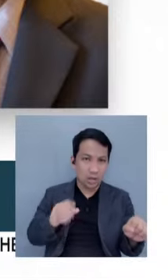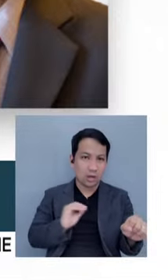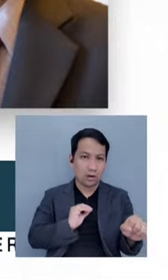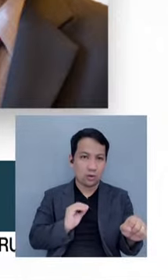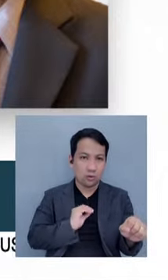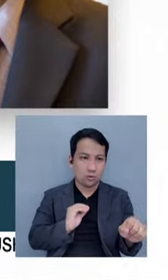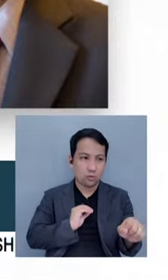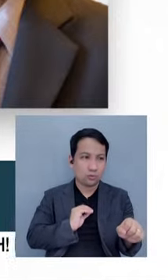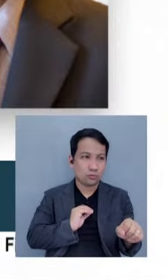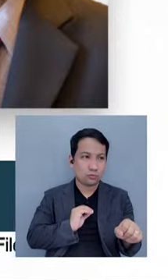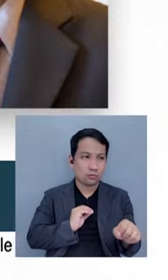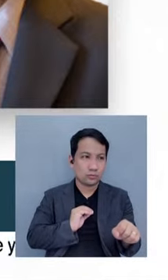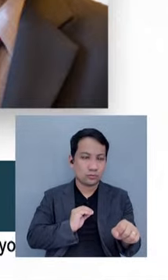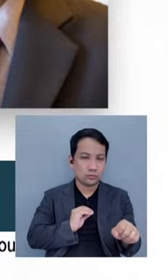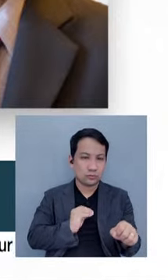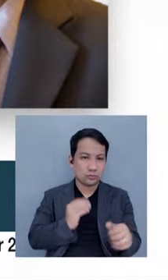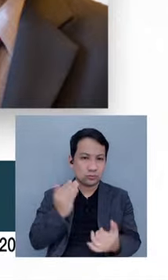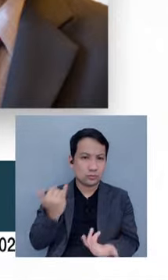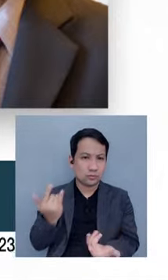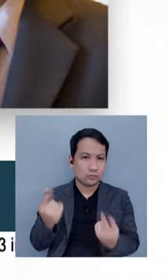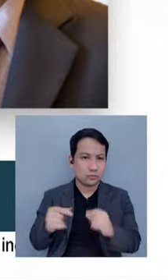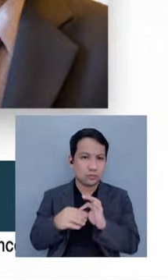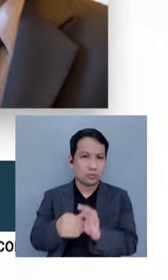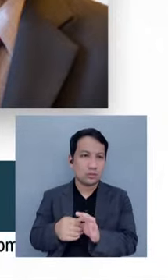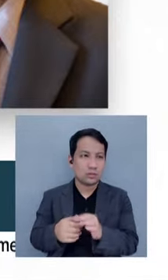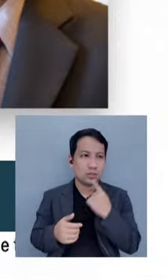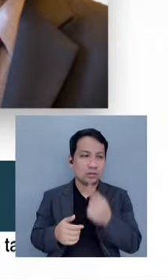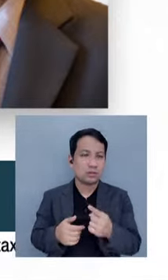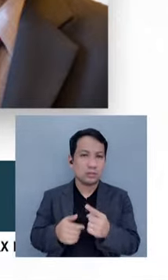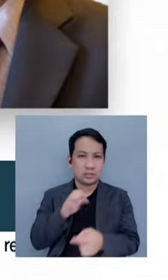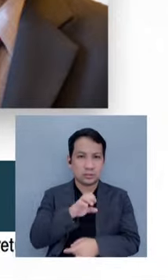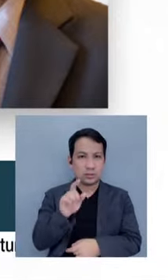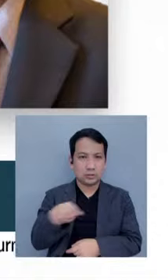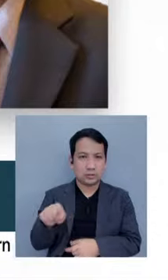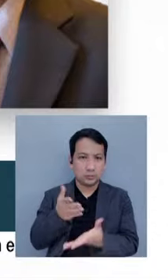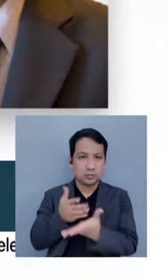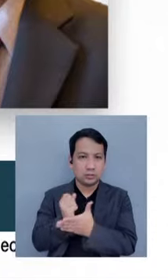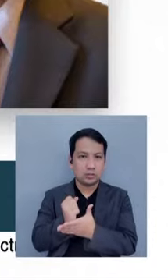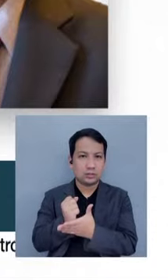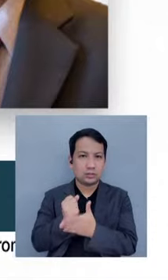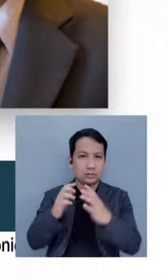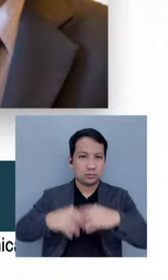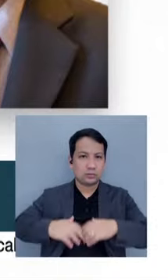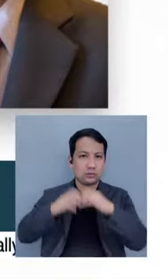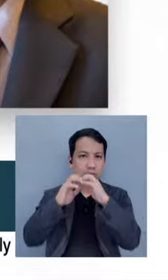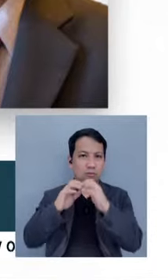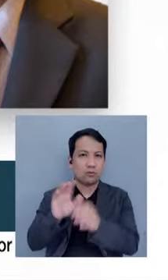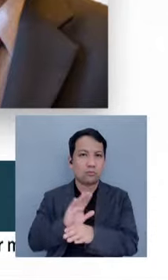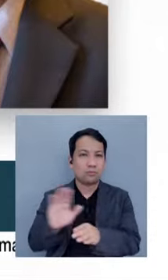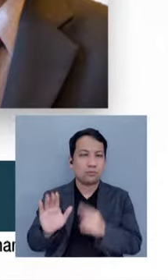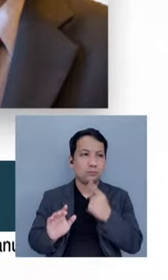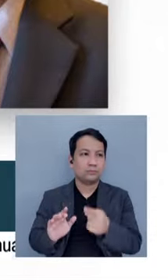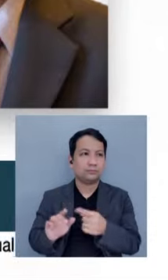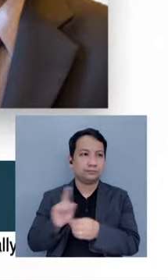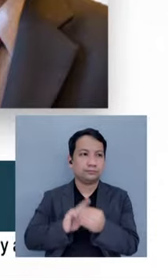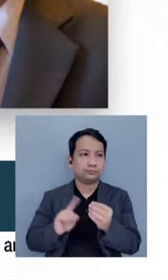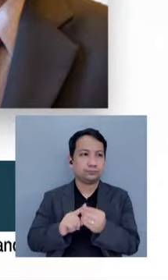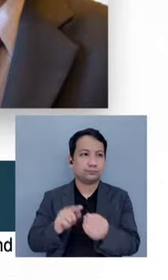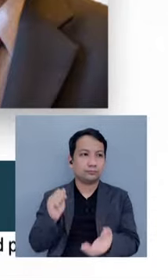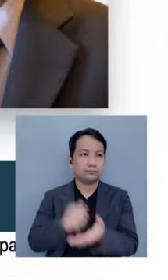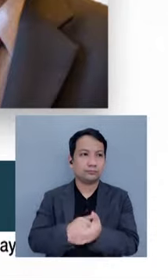zone. Pag ganyan, we have the exclusive right to put up a structure there. Walang, hindi pwede maglagay ng